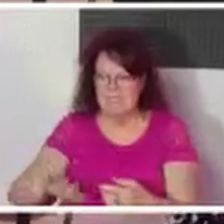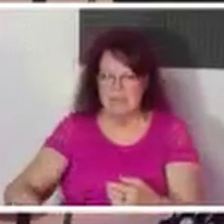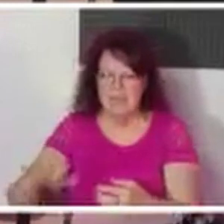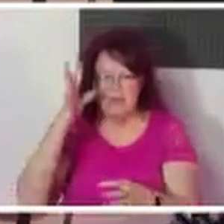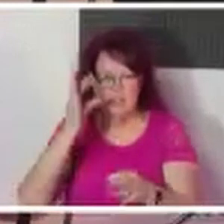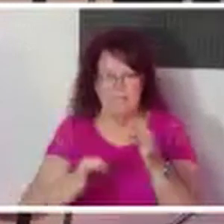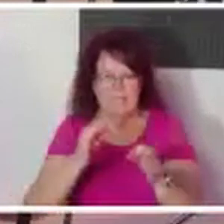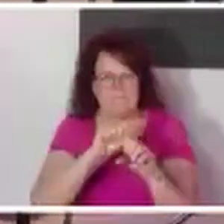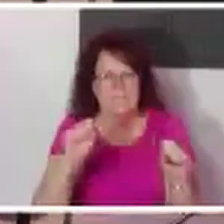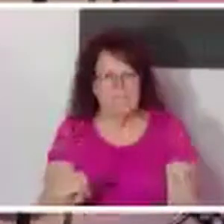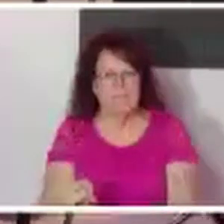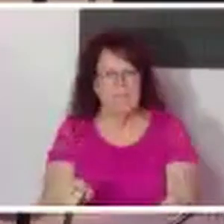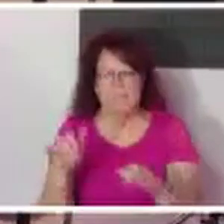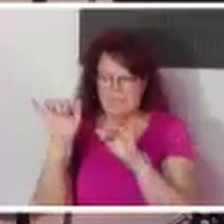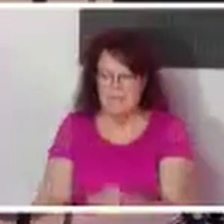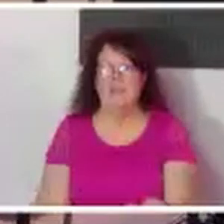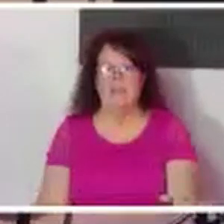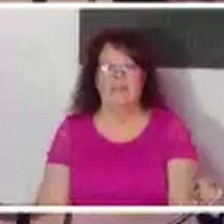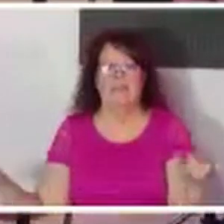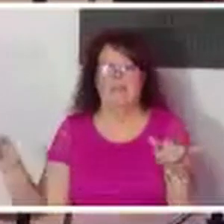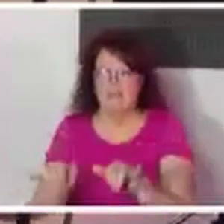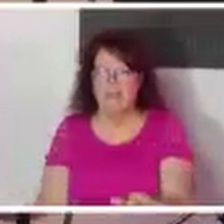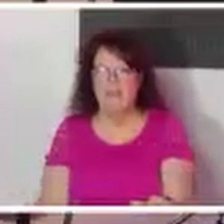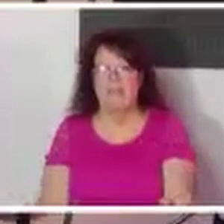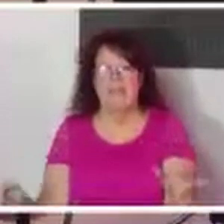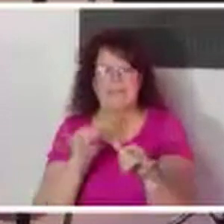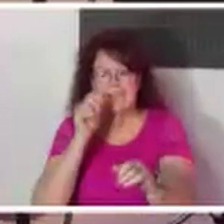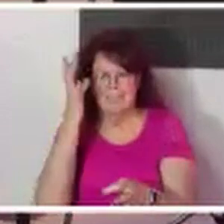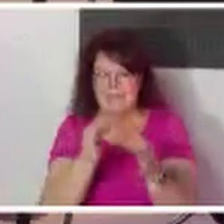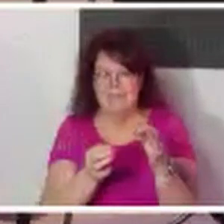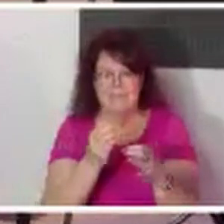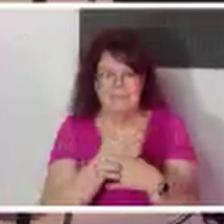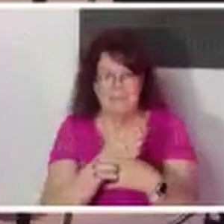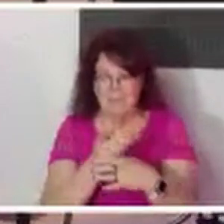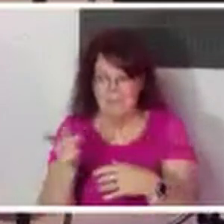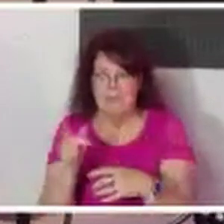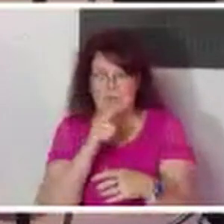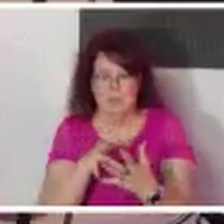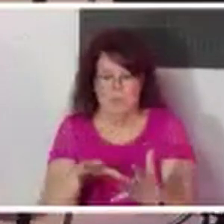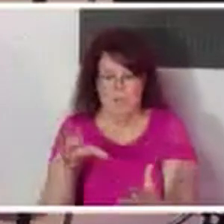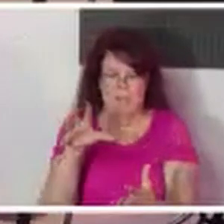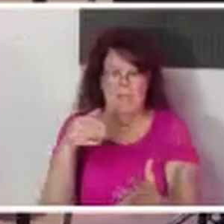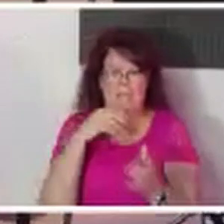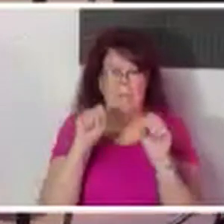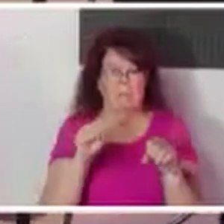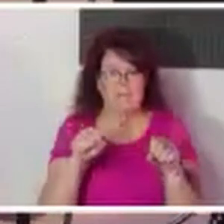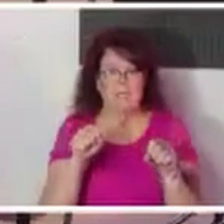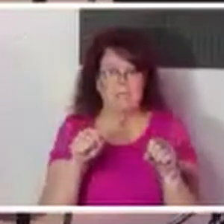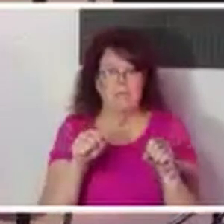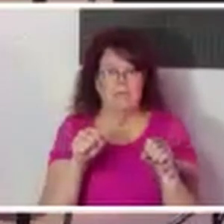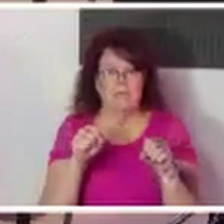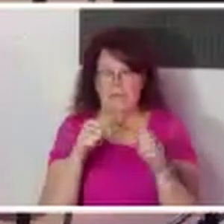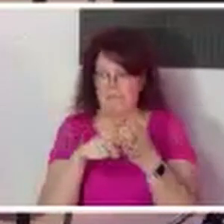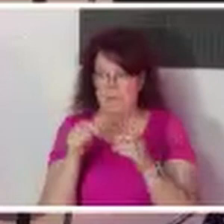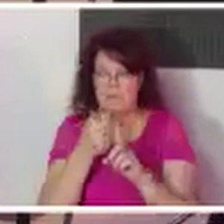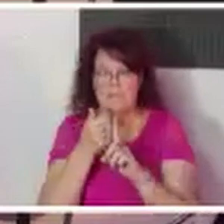justice system. And so it kind of has created this dichotomy in justice systems between those who are wealthy and have the ability to afford their own bail and